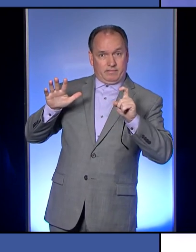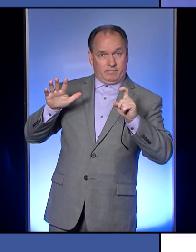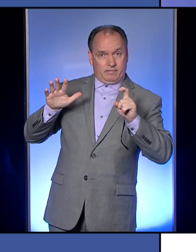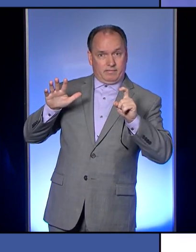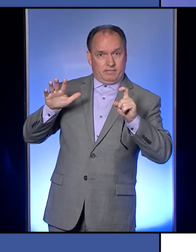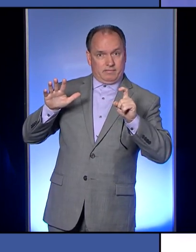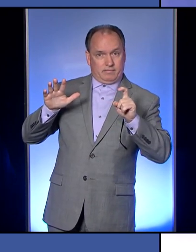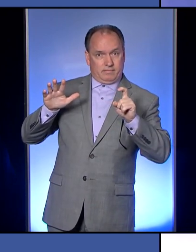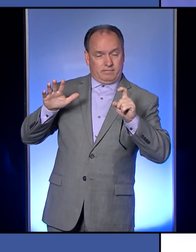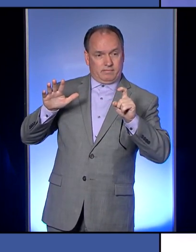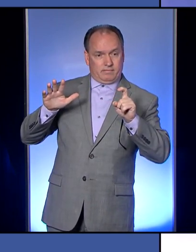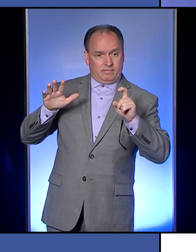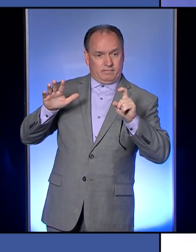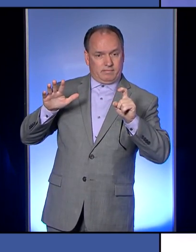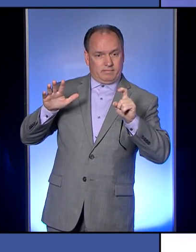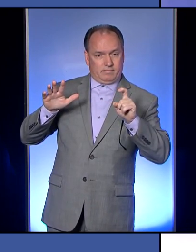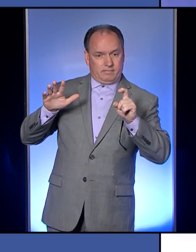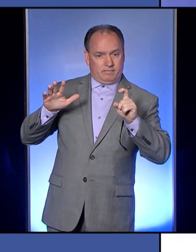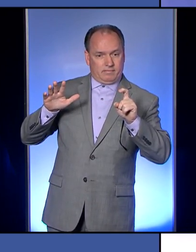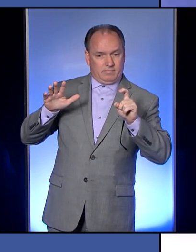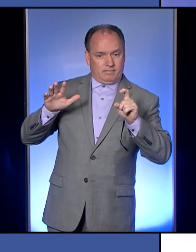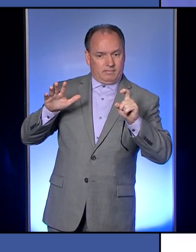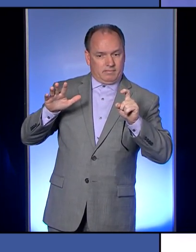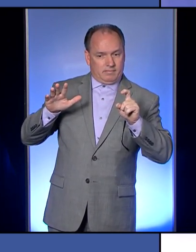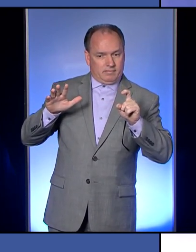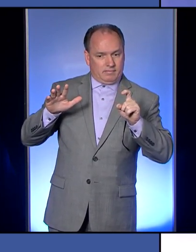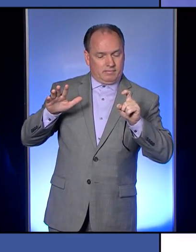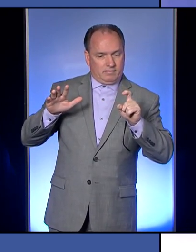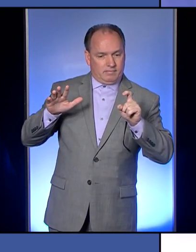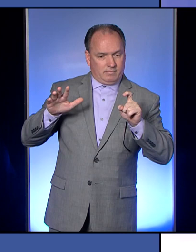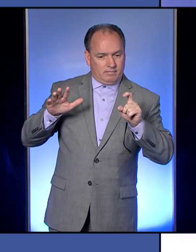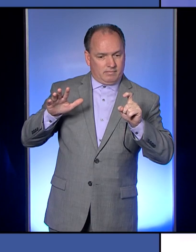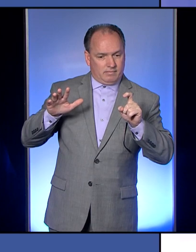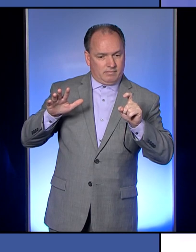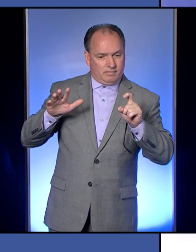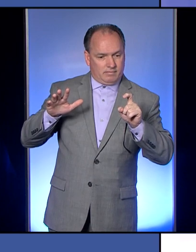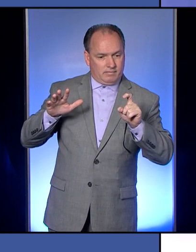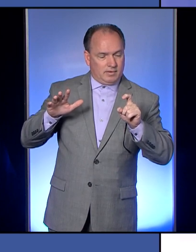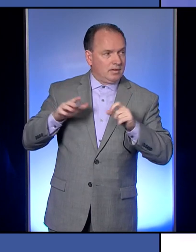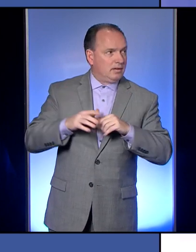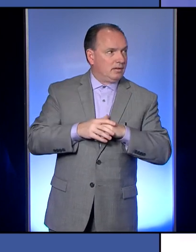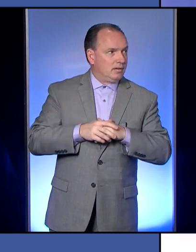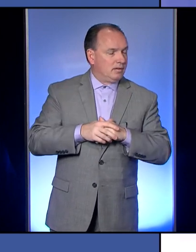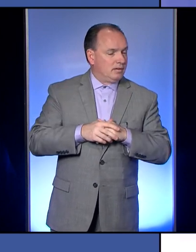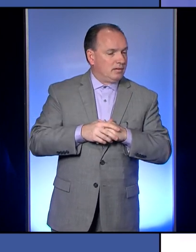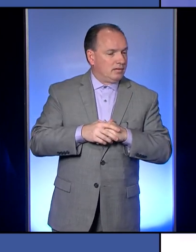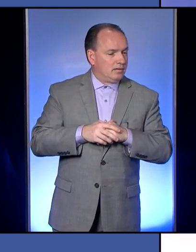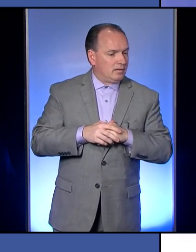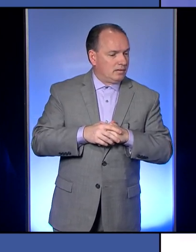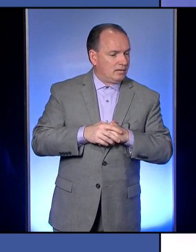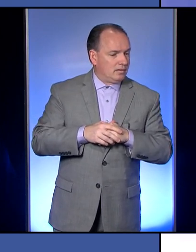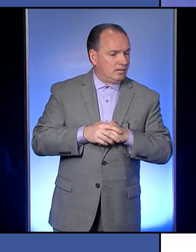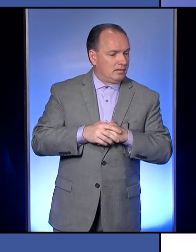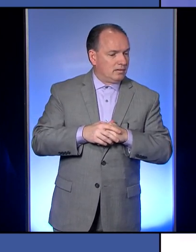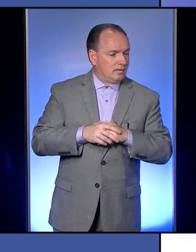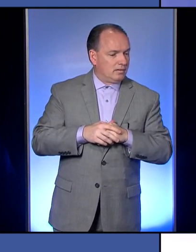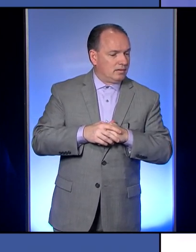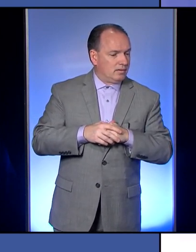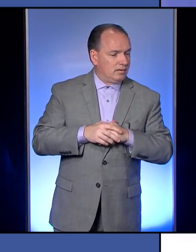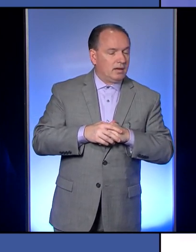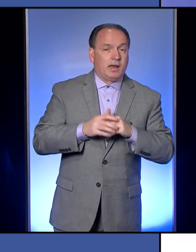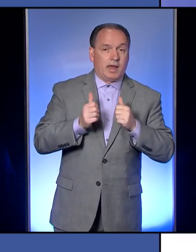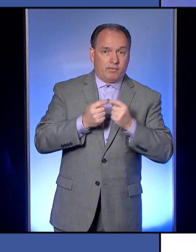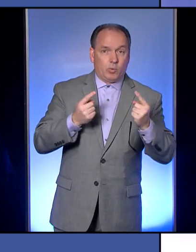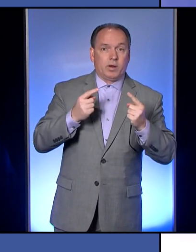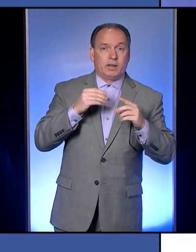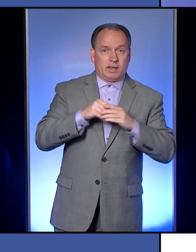I didn't say how many cases we had hospitalized here. I'm not sure where that number came from. Right, but everybody we have